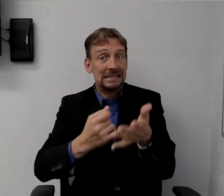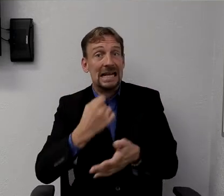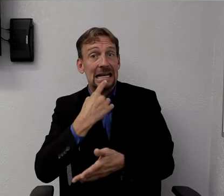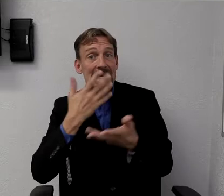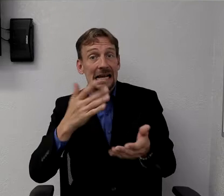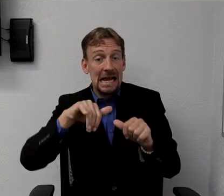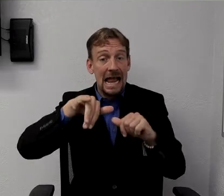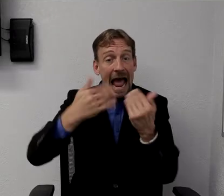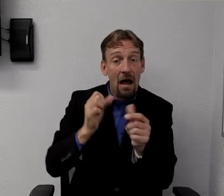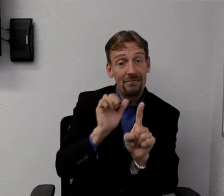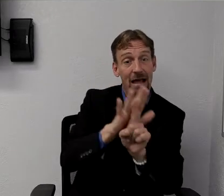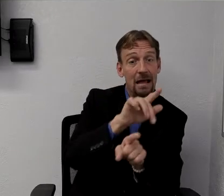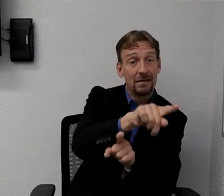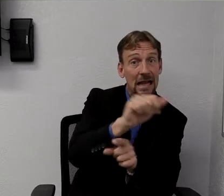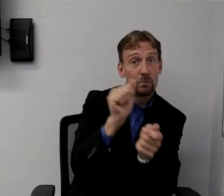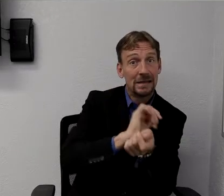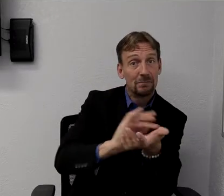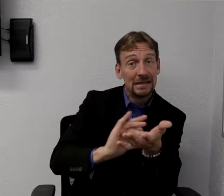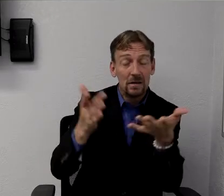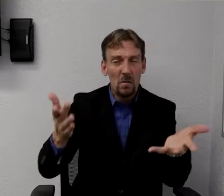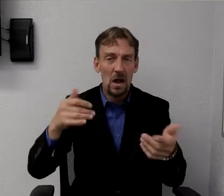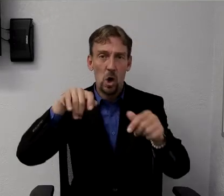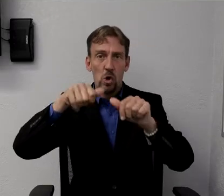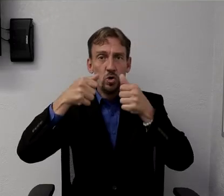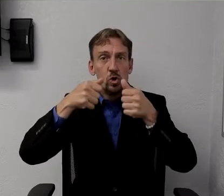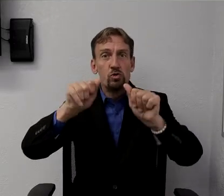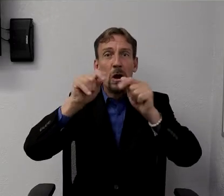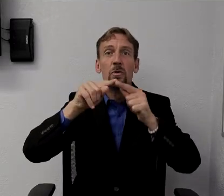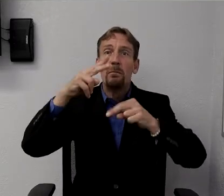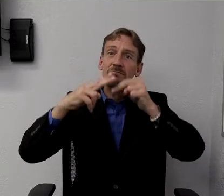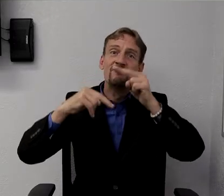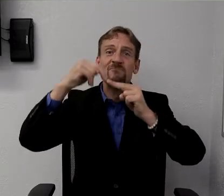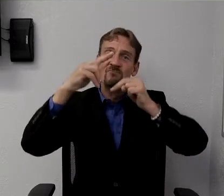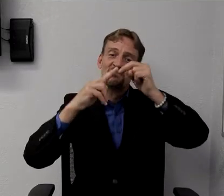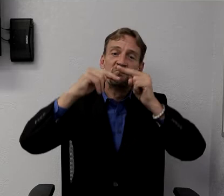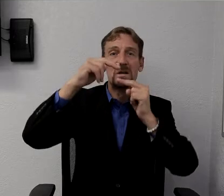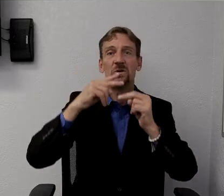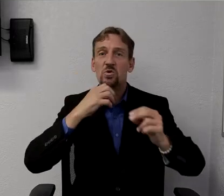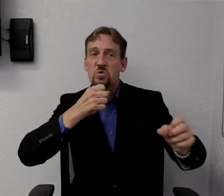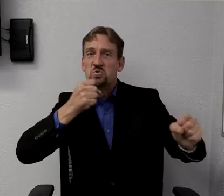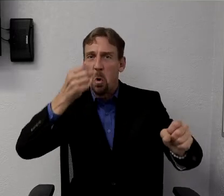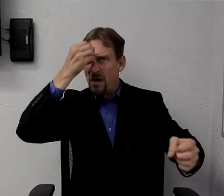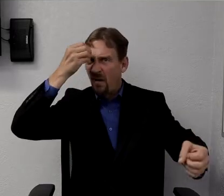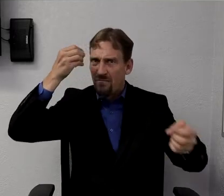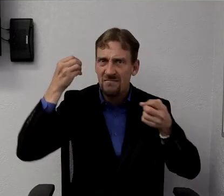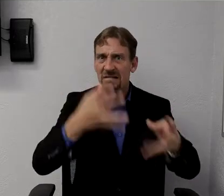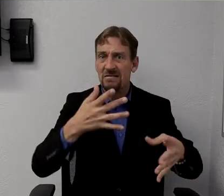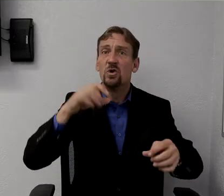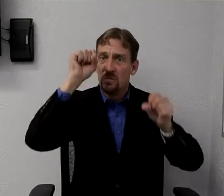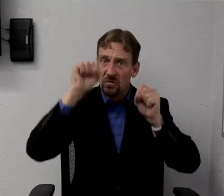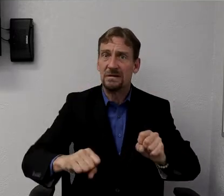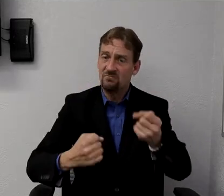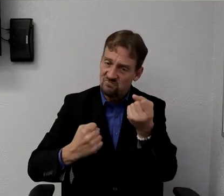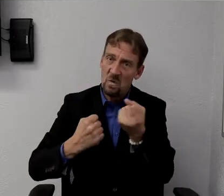to really kind of build a strong database on around just the characteristics of the virus and